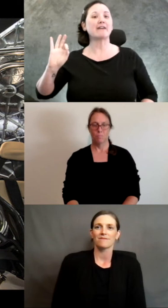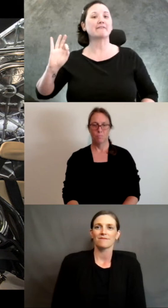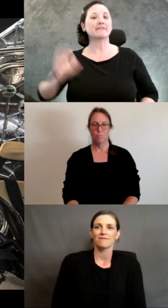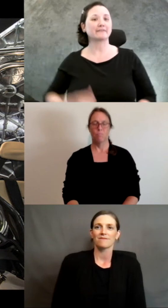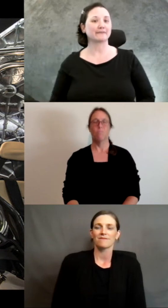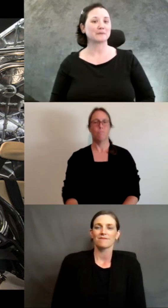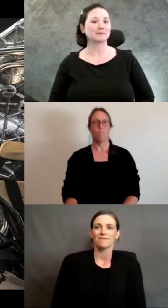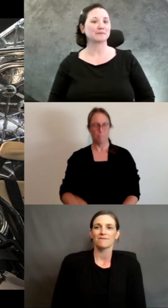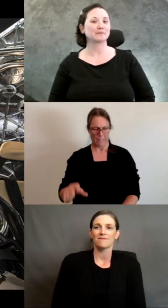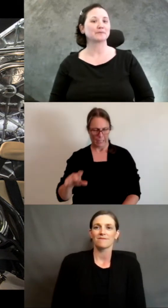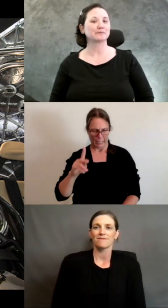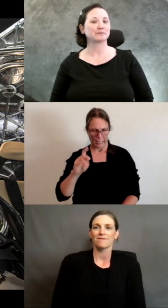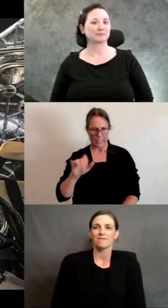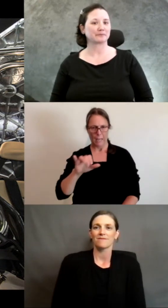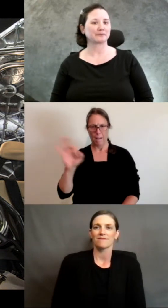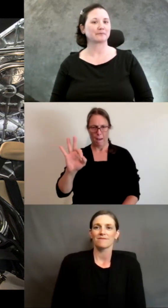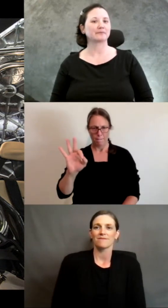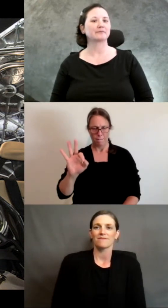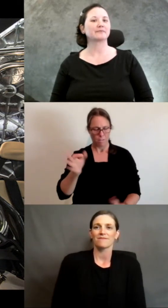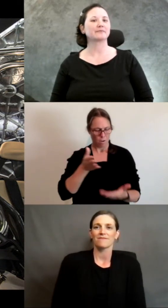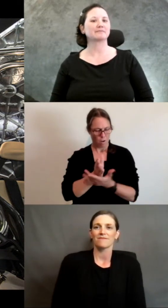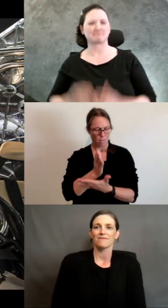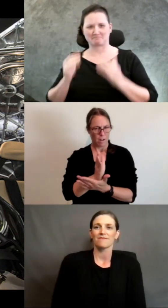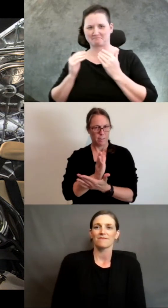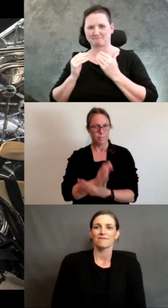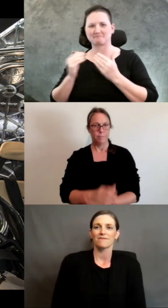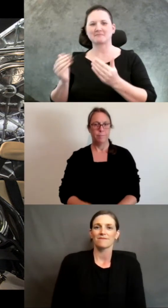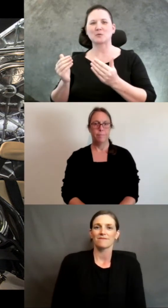F. Play on, Robot.